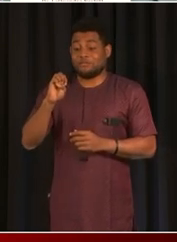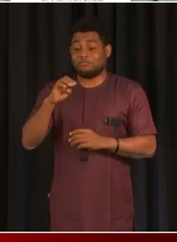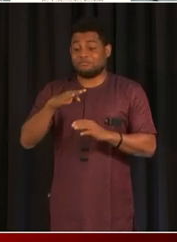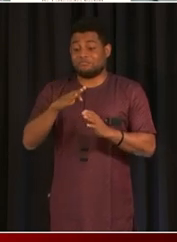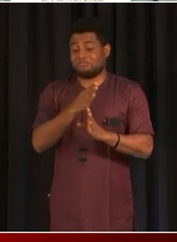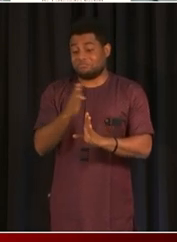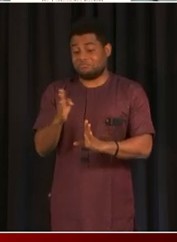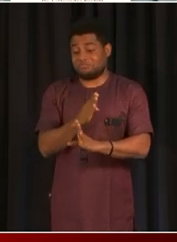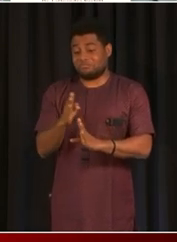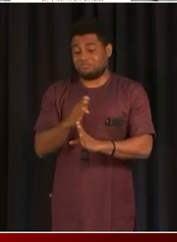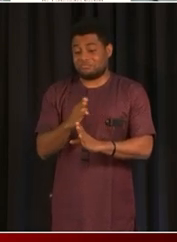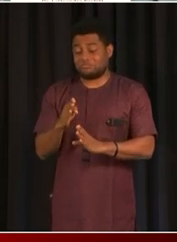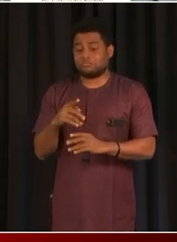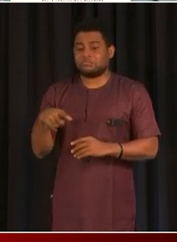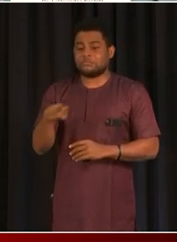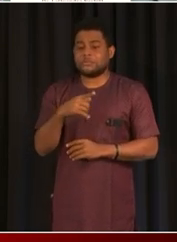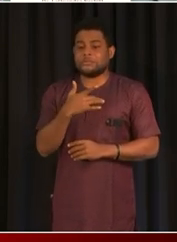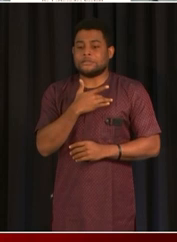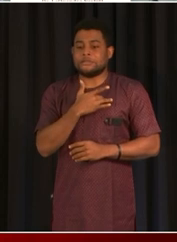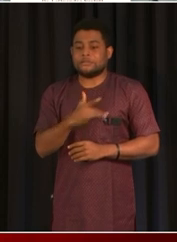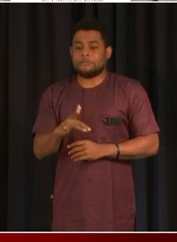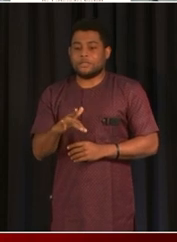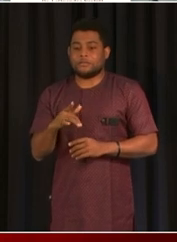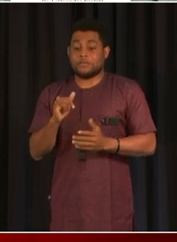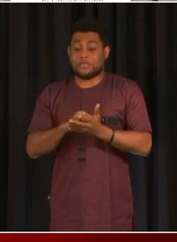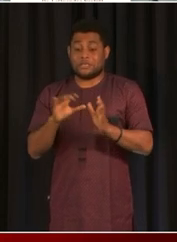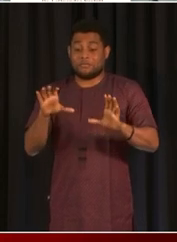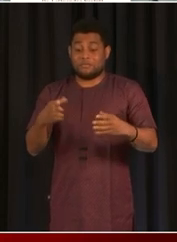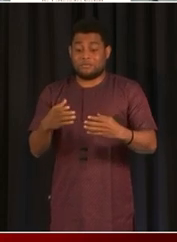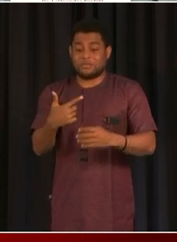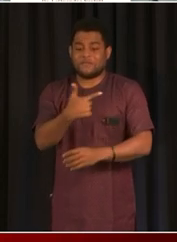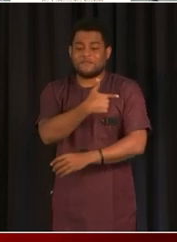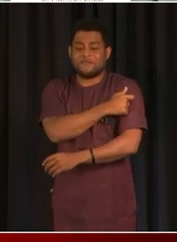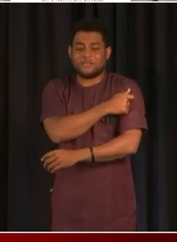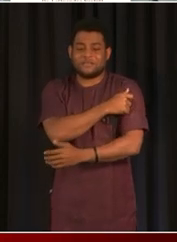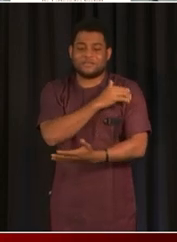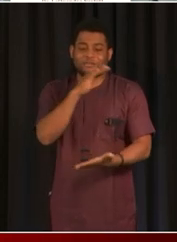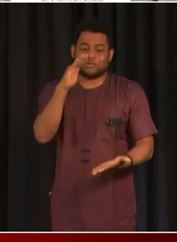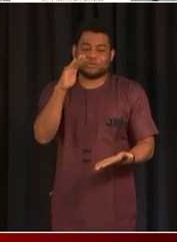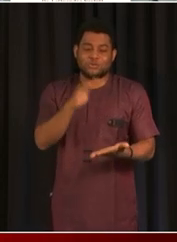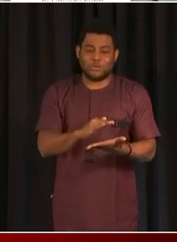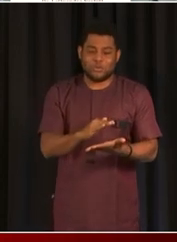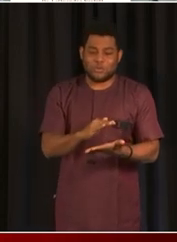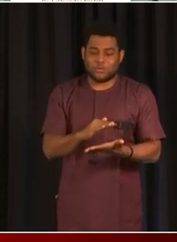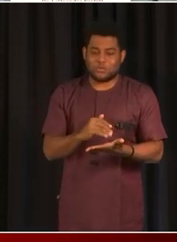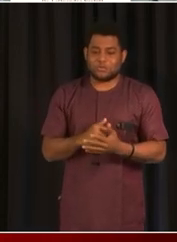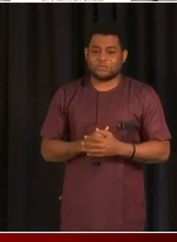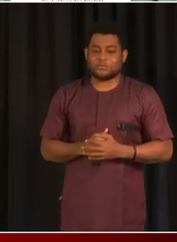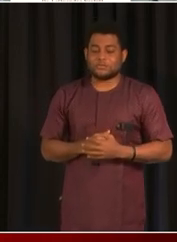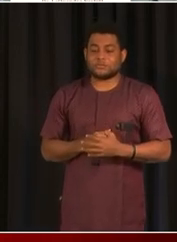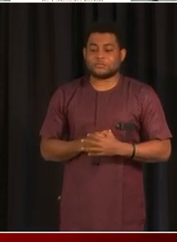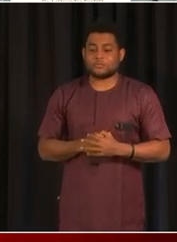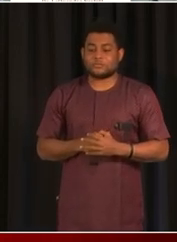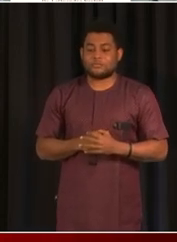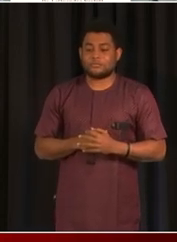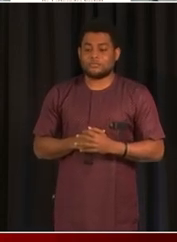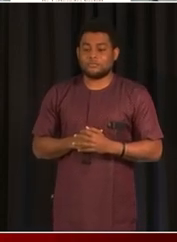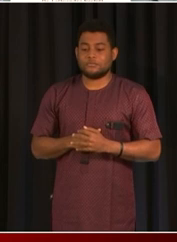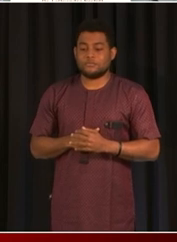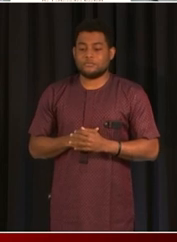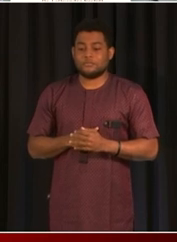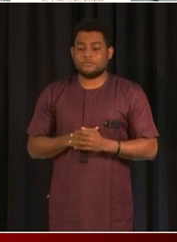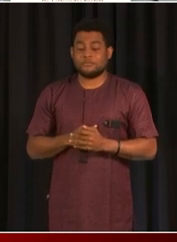this population tends to be lower than what we have in our 65 and over population. And if you